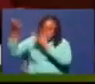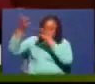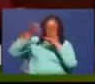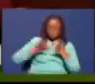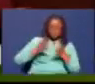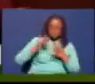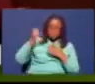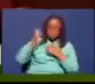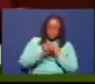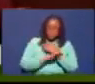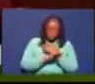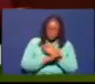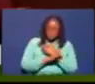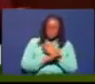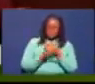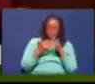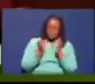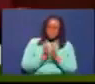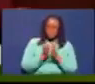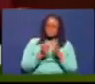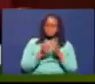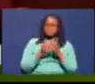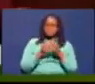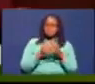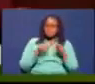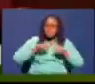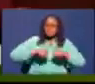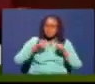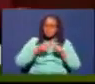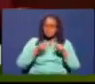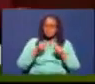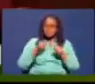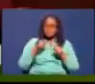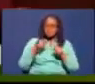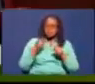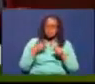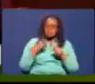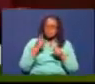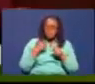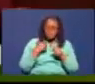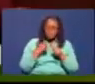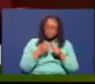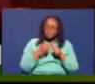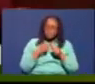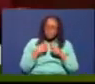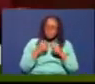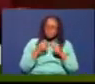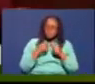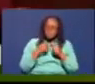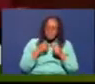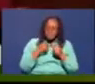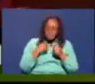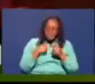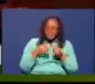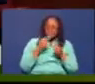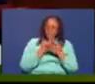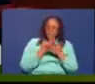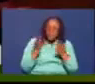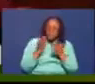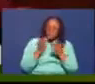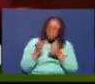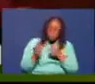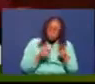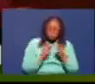big companies, actually deny them any margin at all, so that you are actually creating monopoly in the